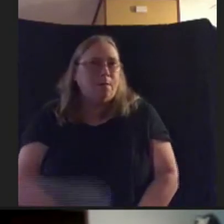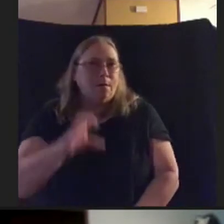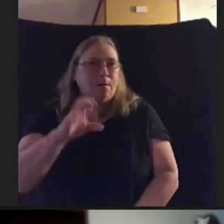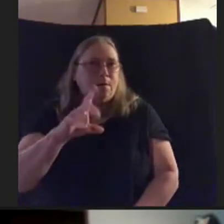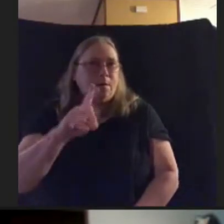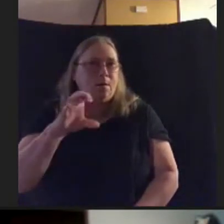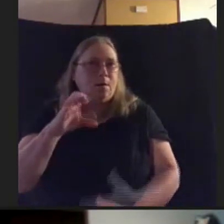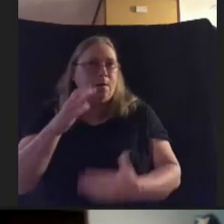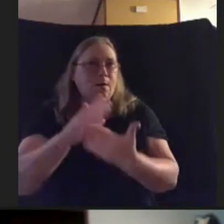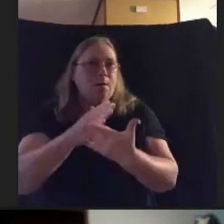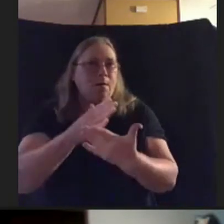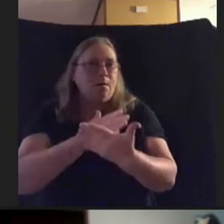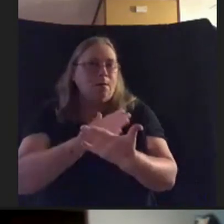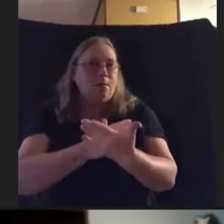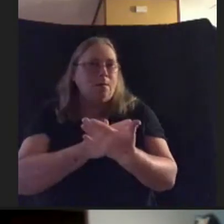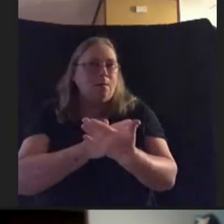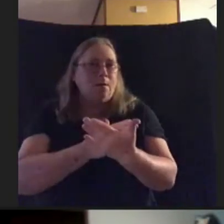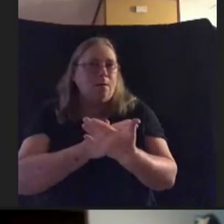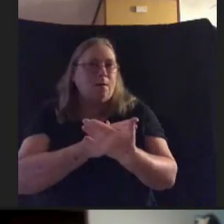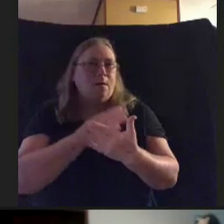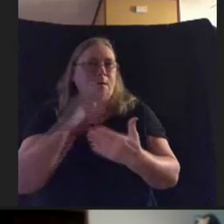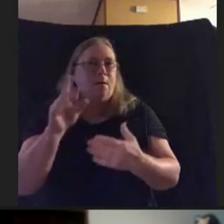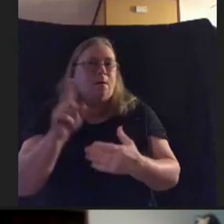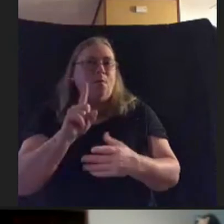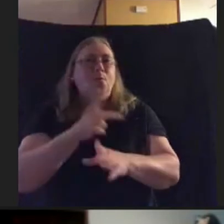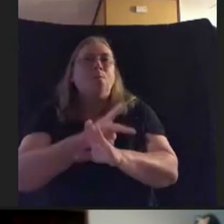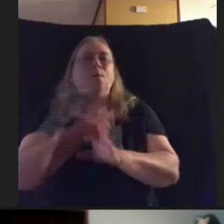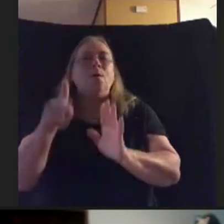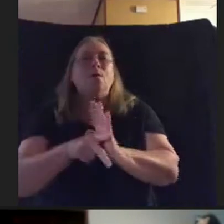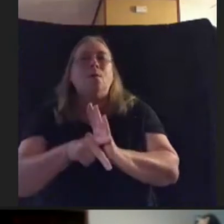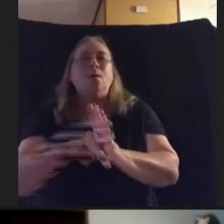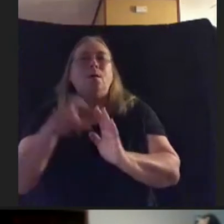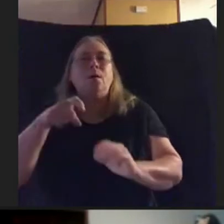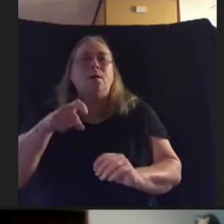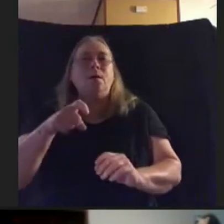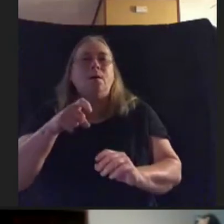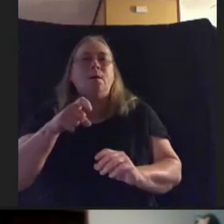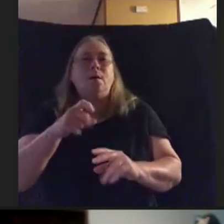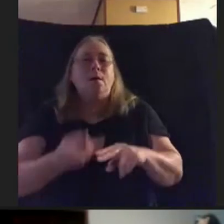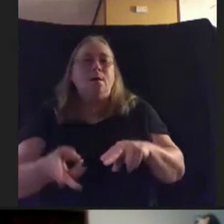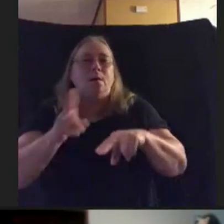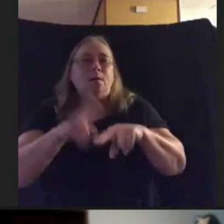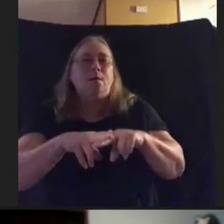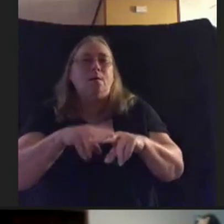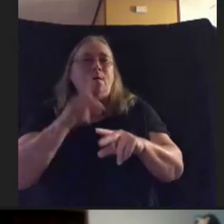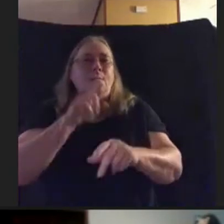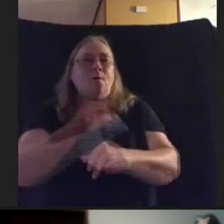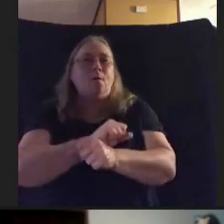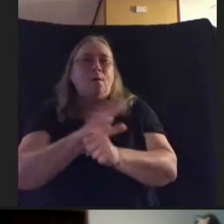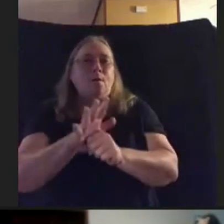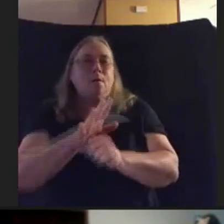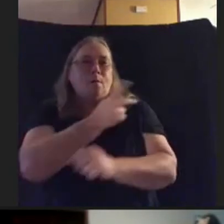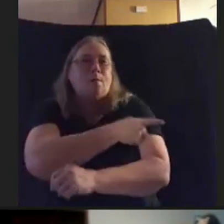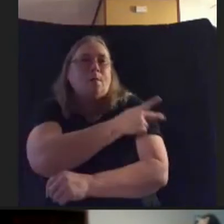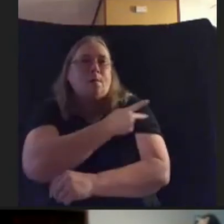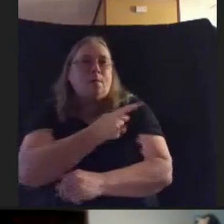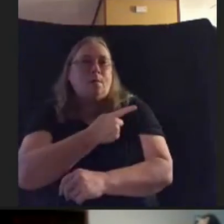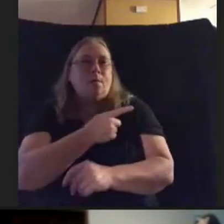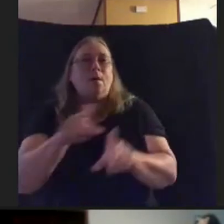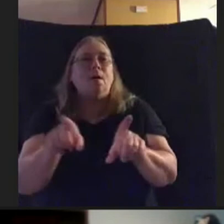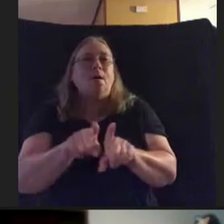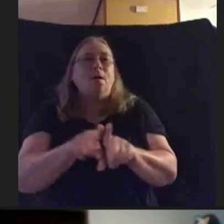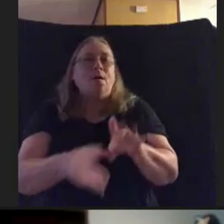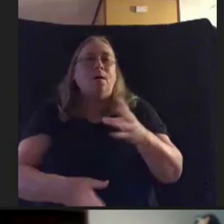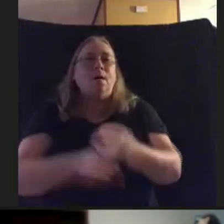pre-existing conditions, including asthma and liver disease, that might bring an increased risk to COVID-19 patients, in addition to the state's